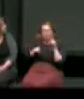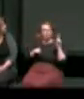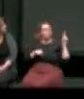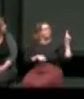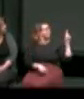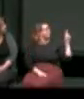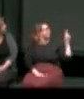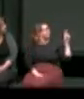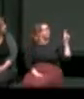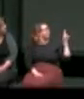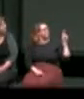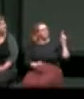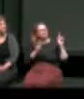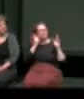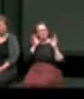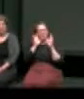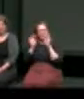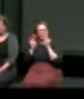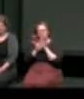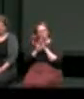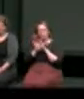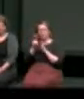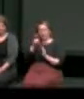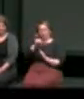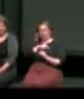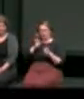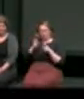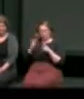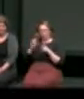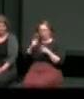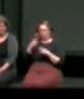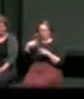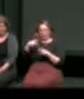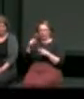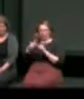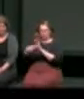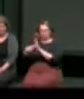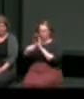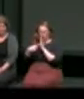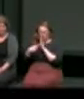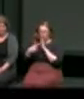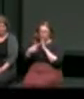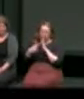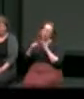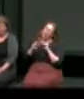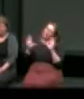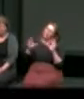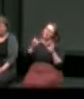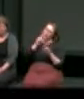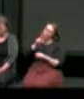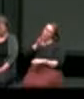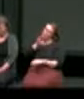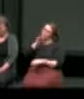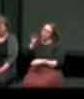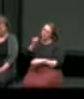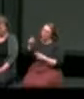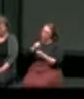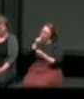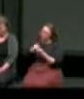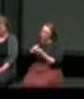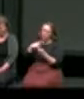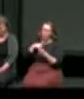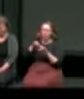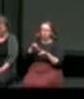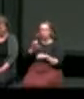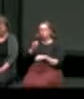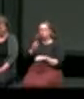that kind of quality controls what our GPS is saying, because obviously GPS isn't 100% accurate all the time. That's why we do the survey